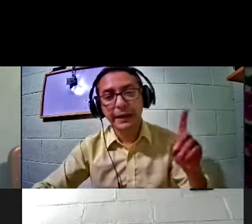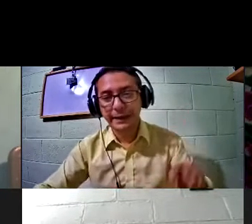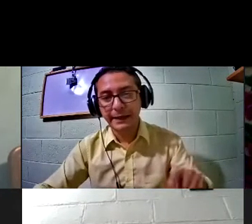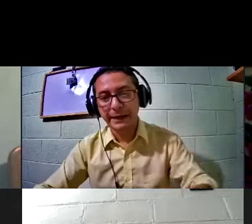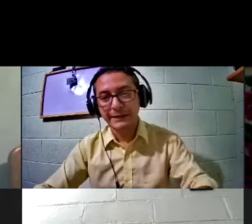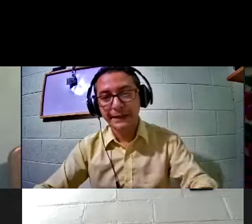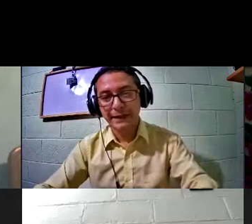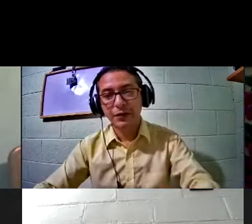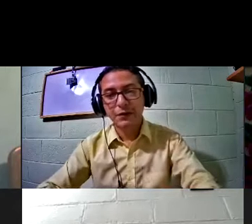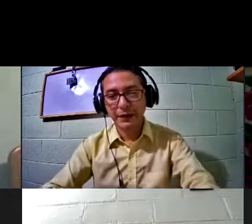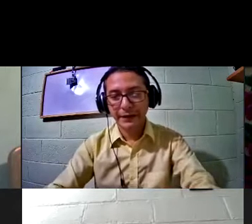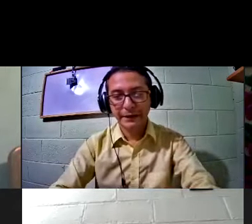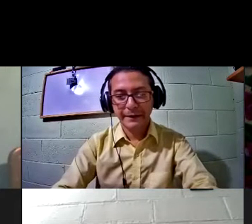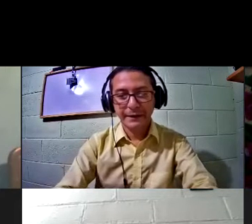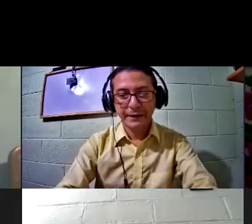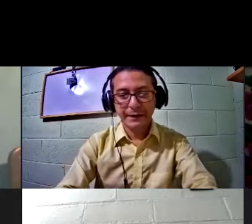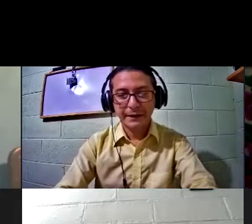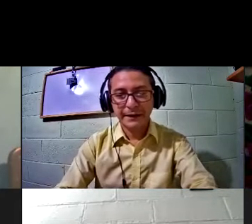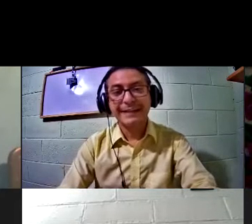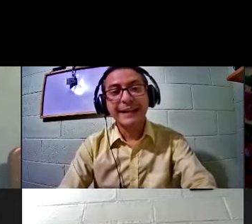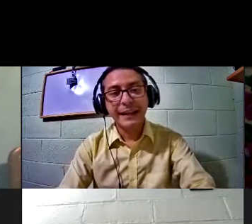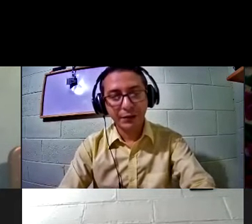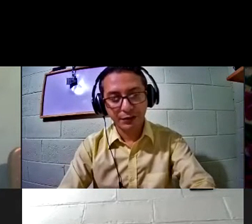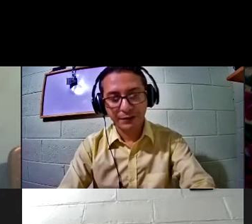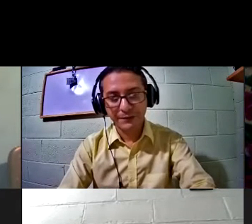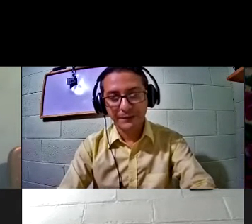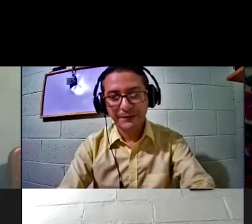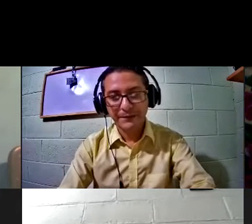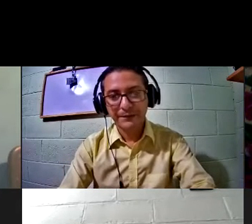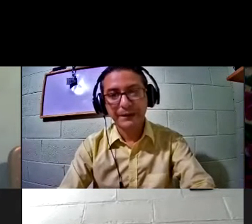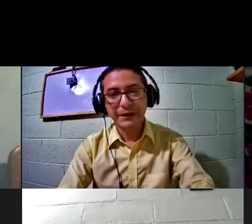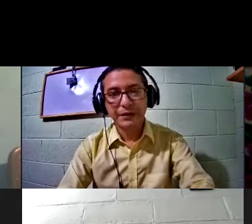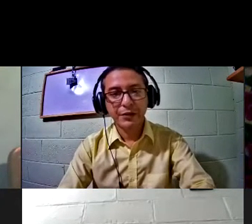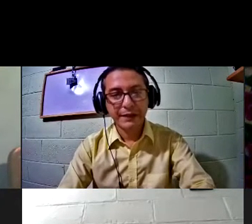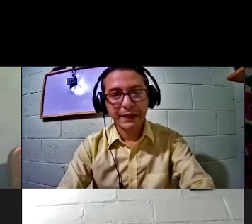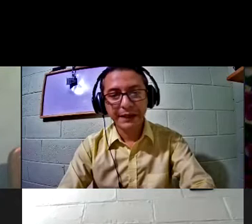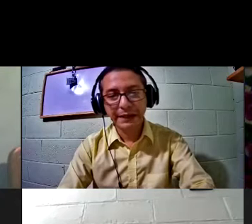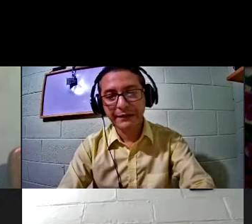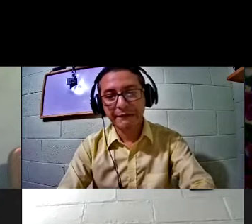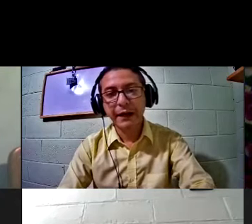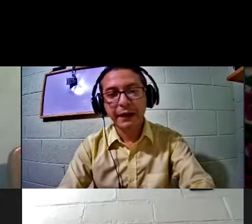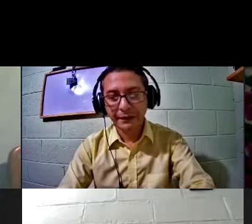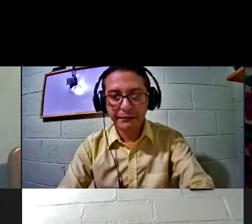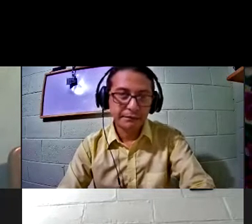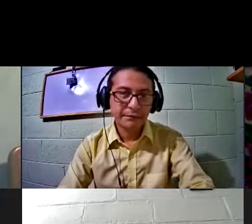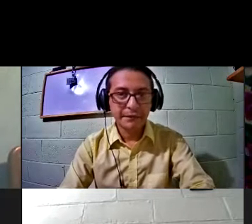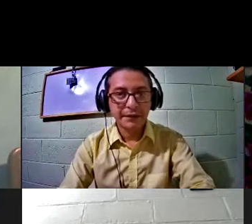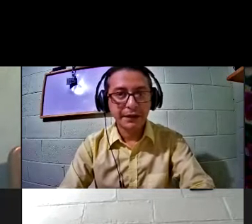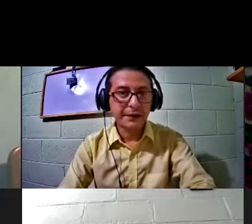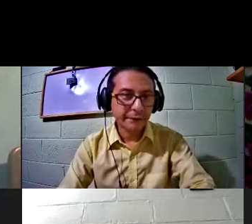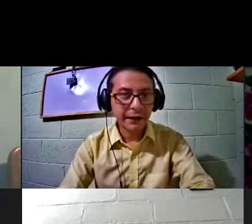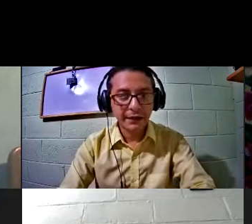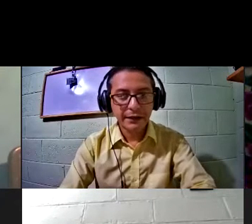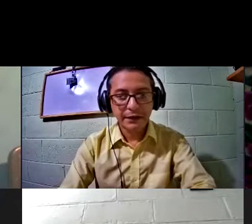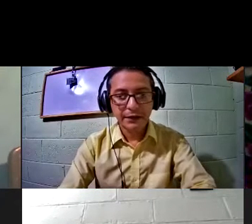It's a long way. It's a long way. Está lejos. Mm-hmm. You can say it's far.